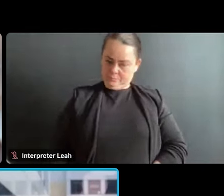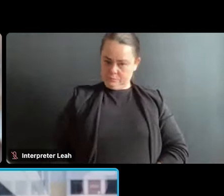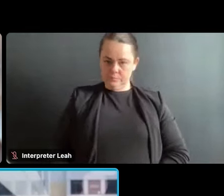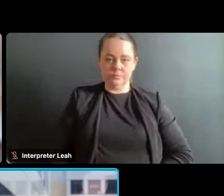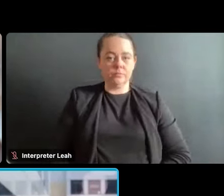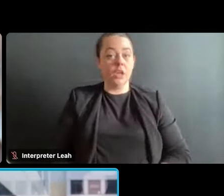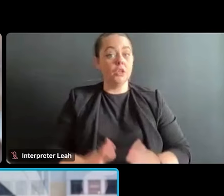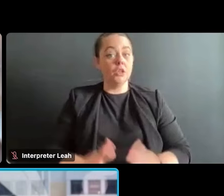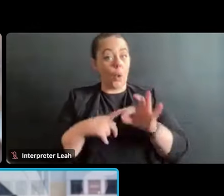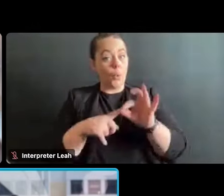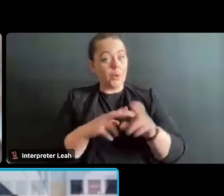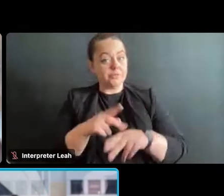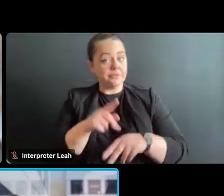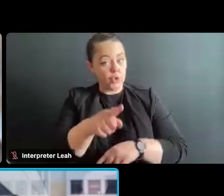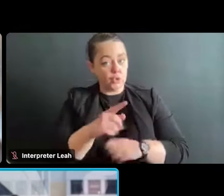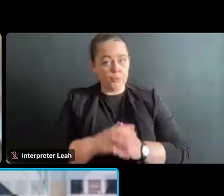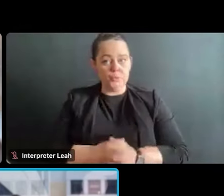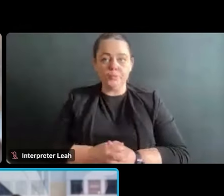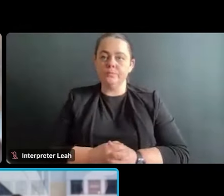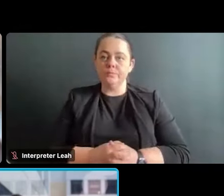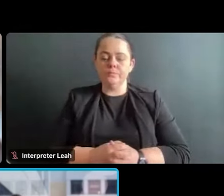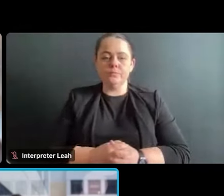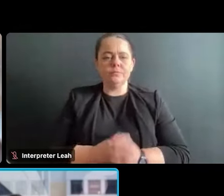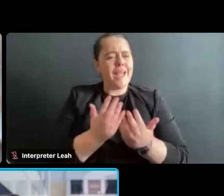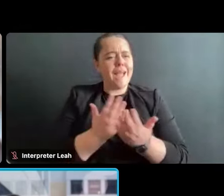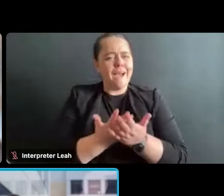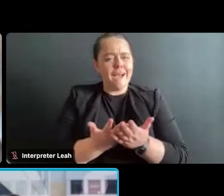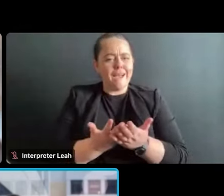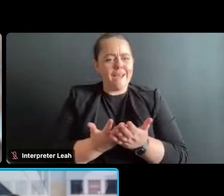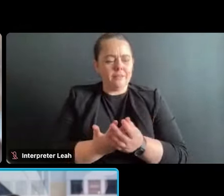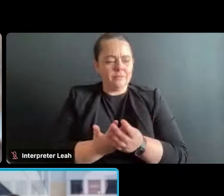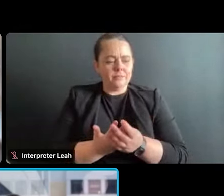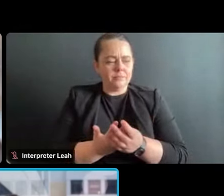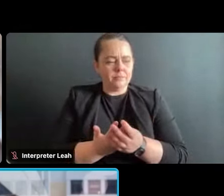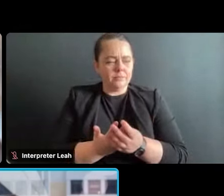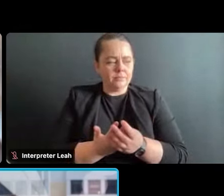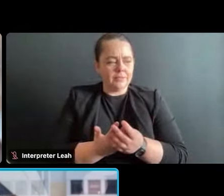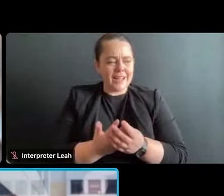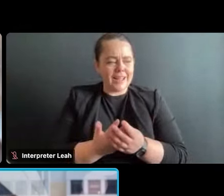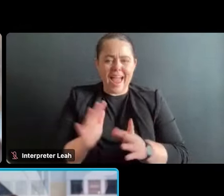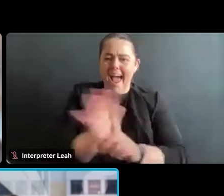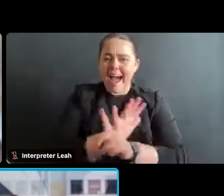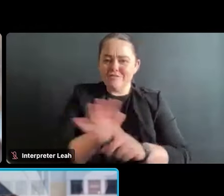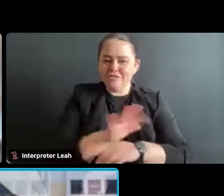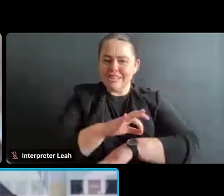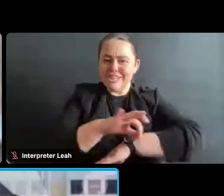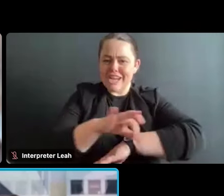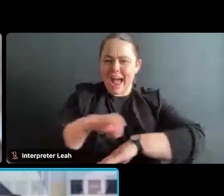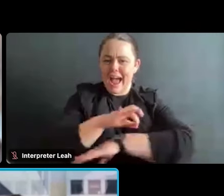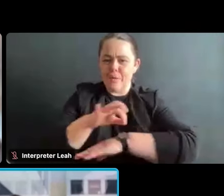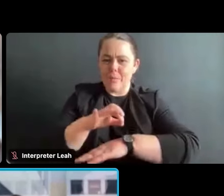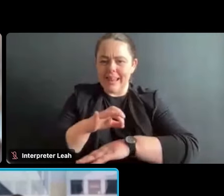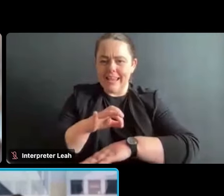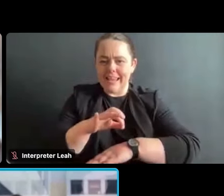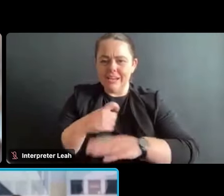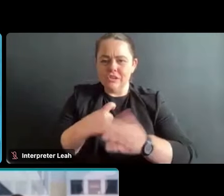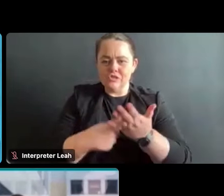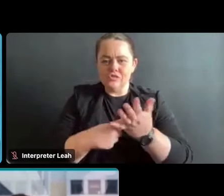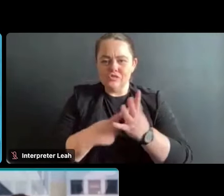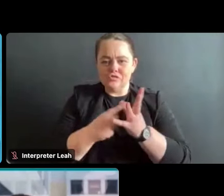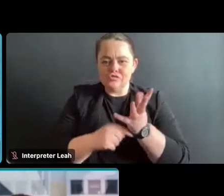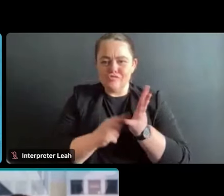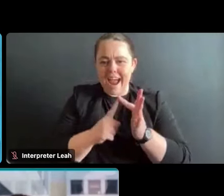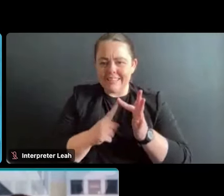we've got how should average hourly rates of pay be calculated? Right. So the